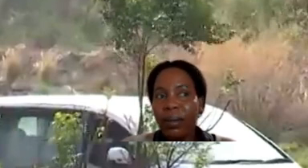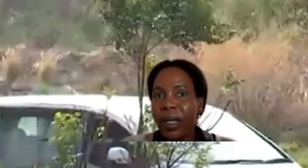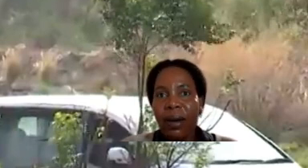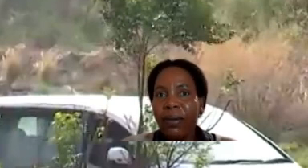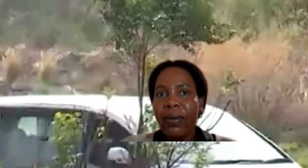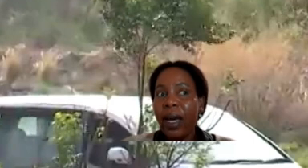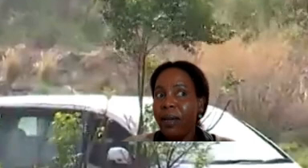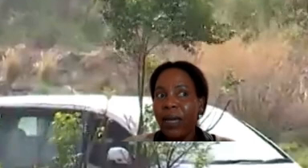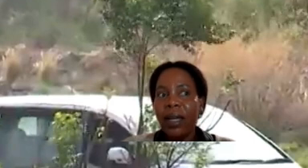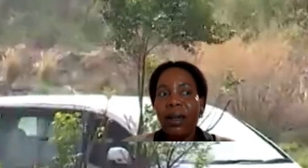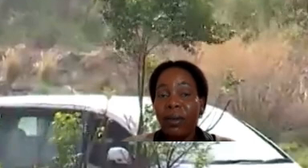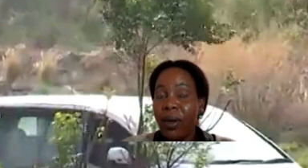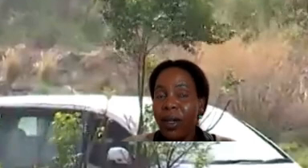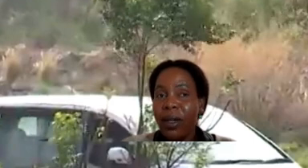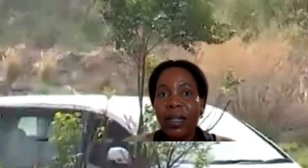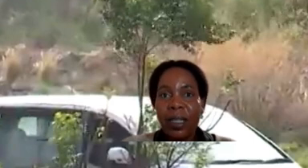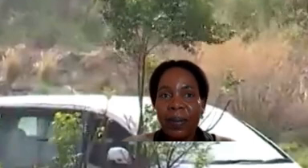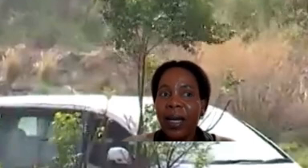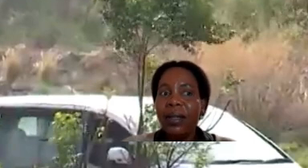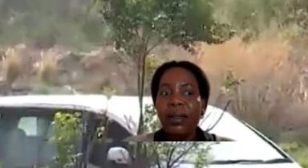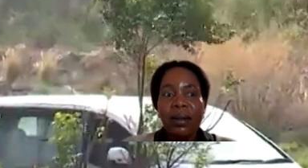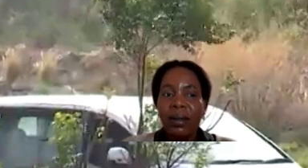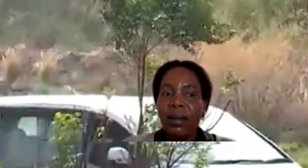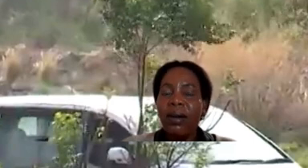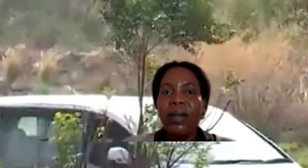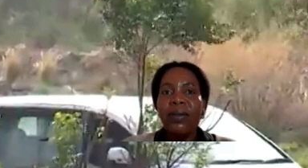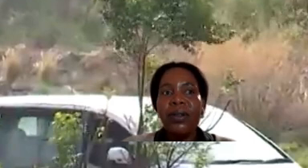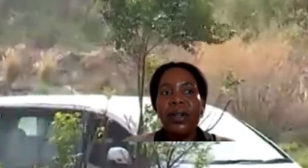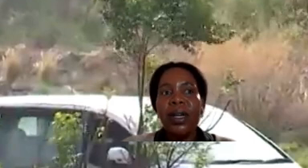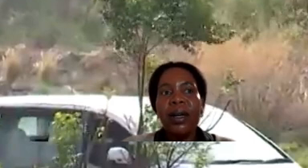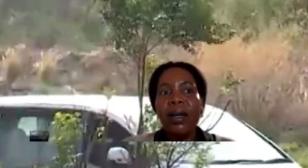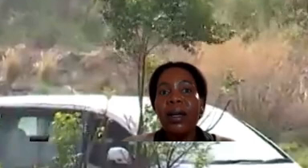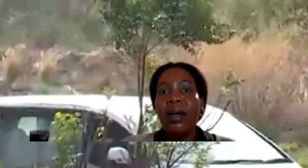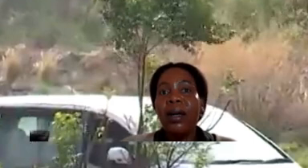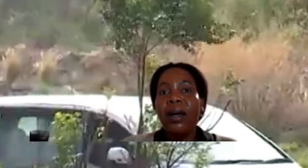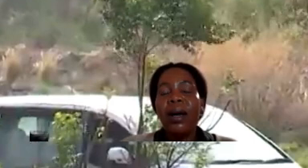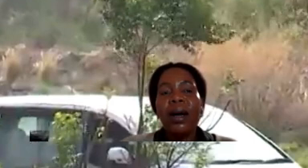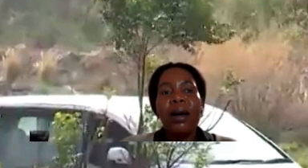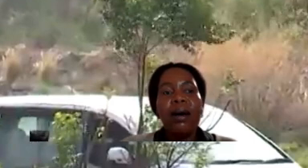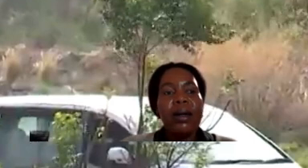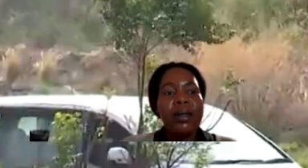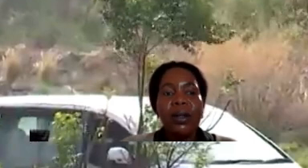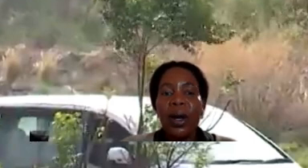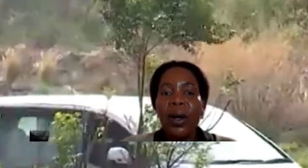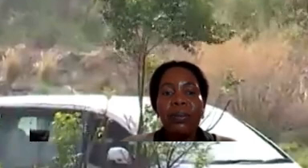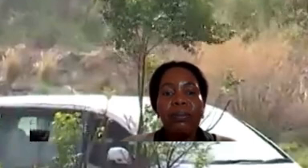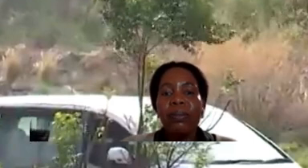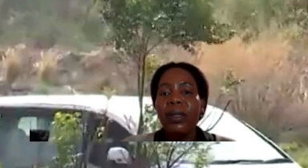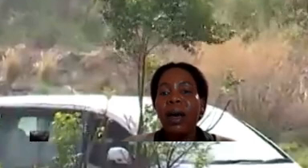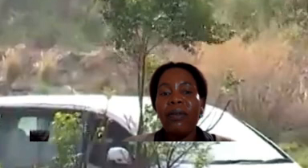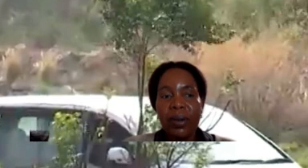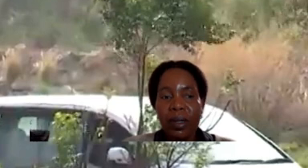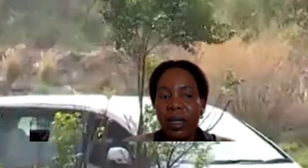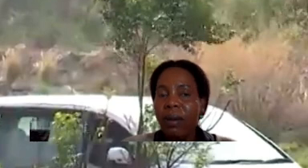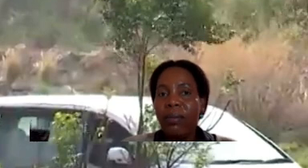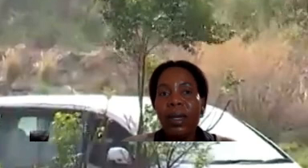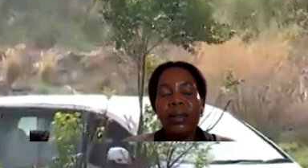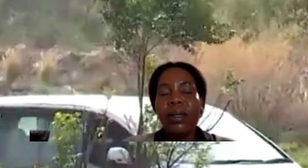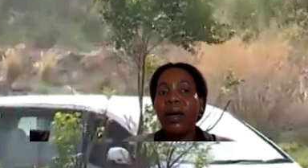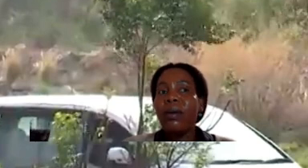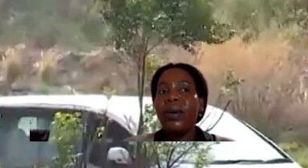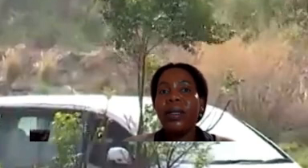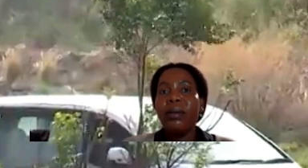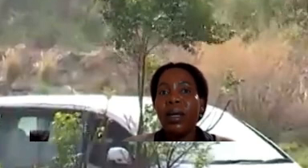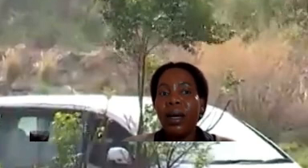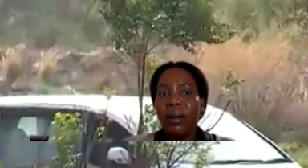citizen themselves, like me and everyone else, expat, you know, I live in Australia. I said no, I feel the same as